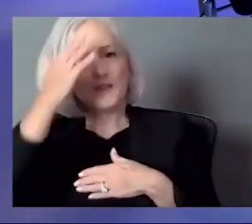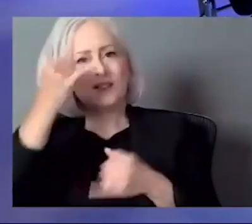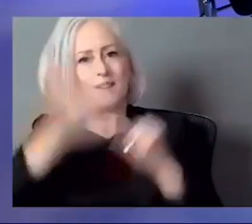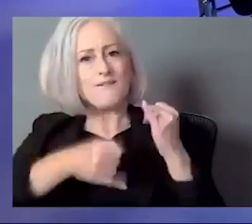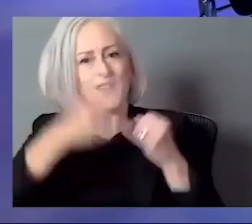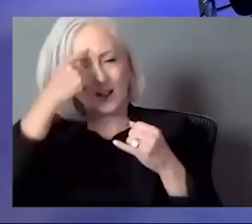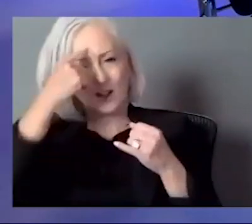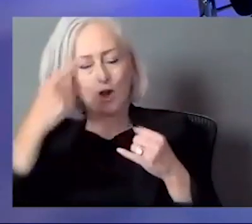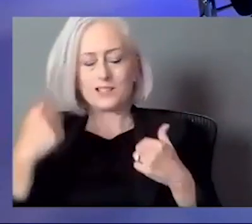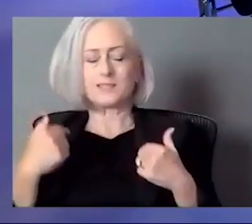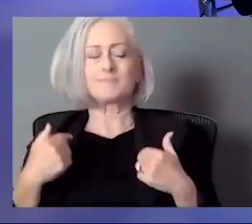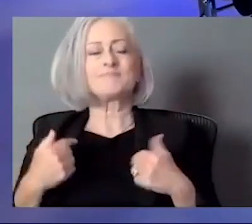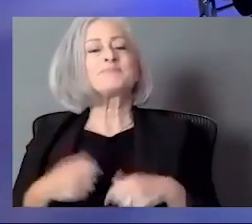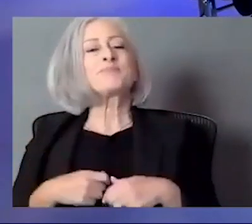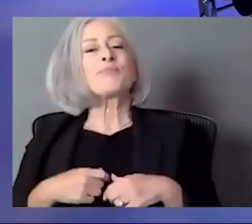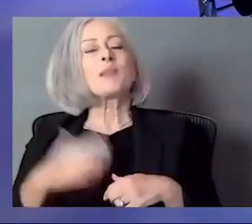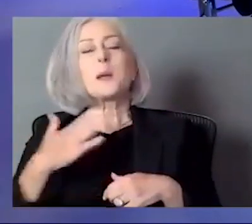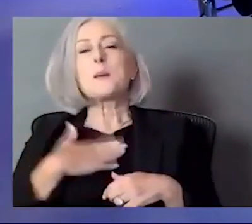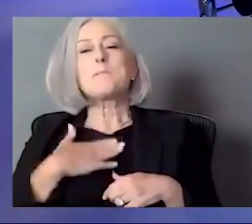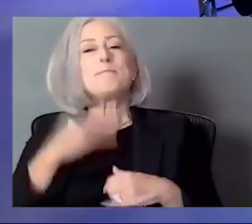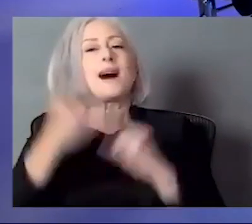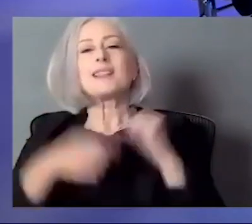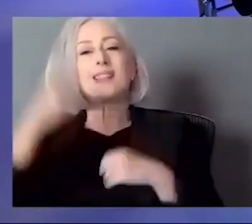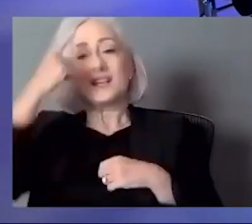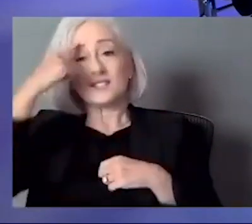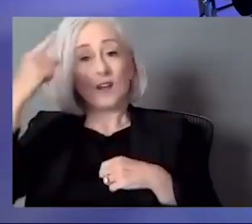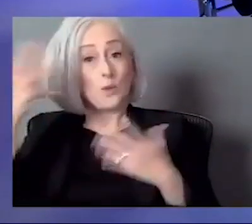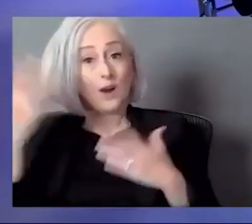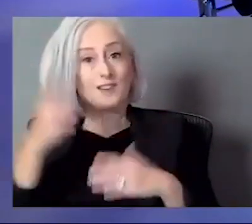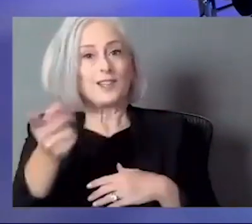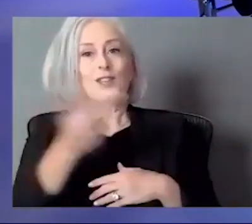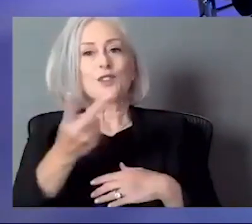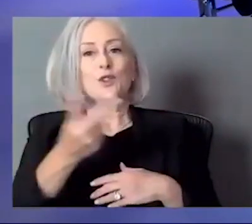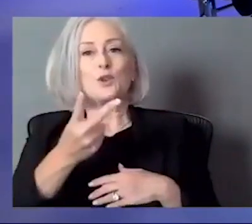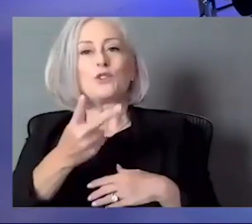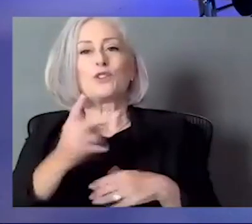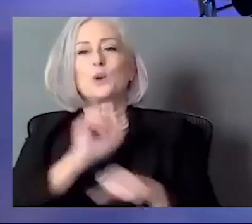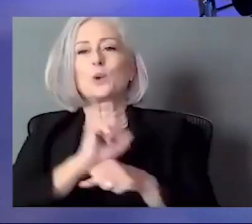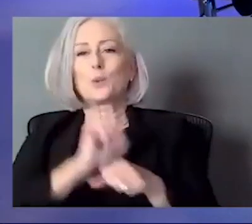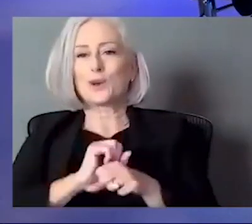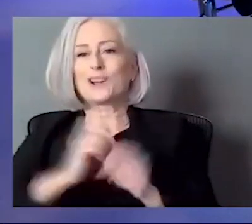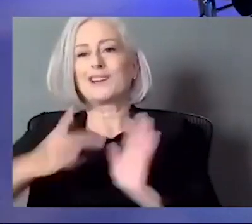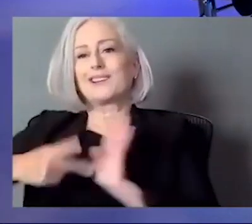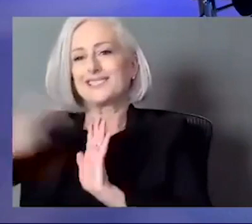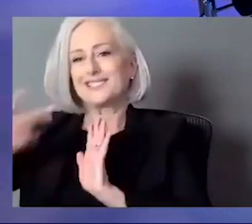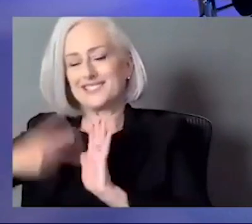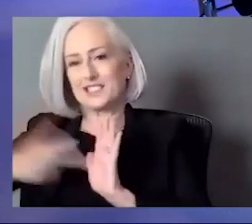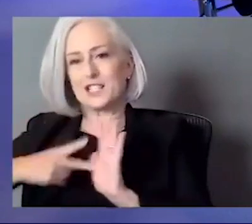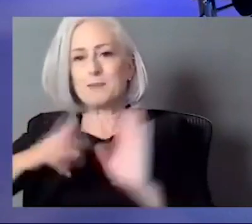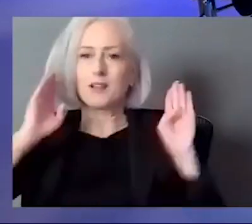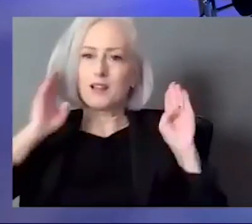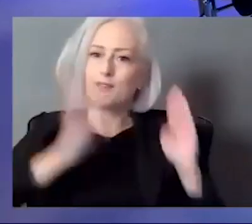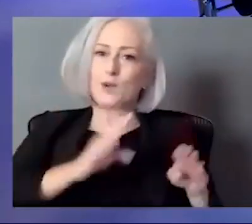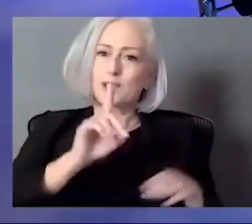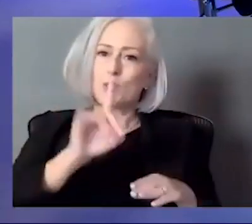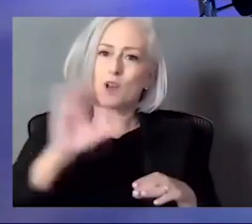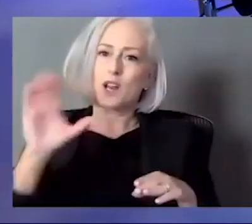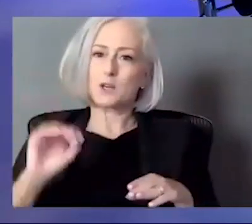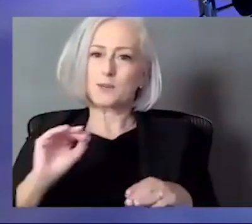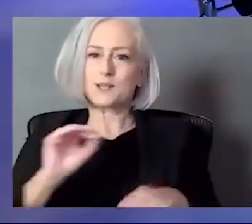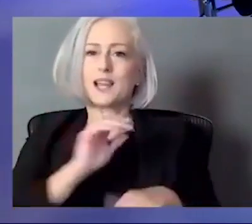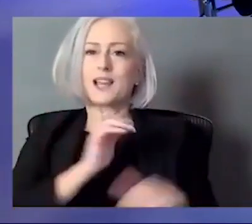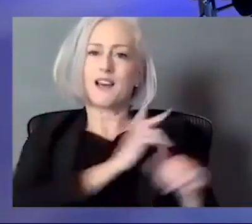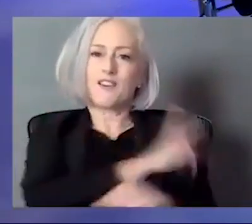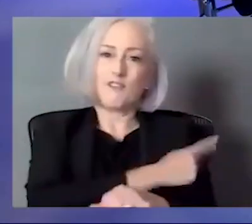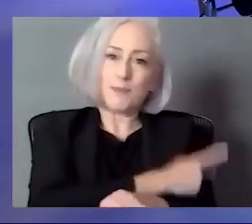Please. My thought is, I know you guys have been working double duty, and you've been giving 100% to patients and 100% to the show. So I just want to tell you that